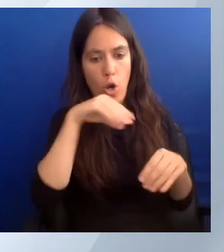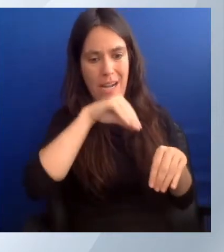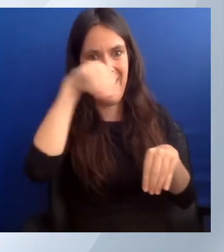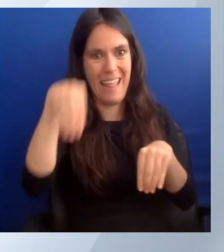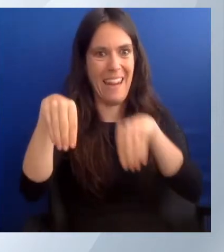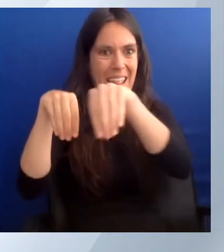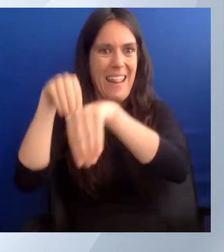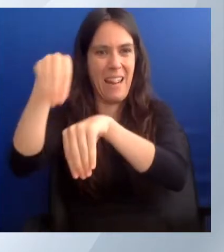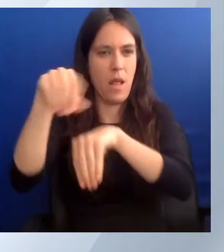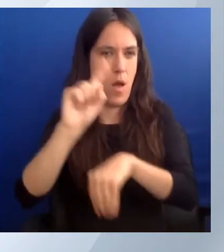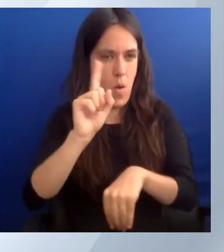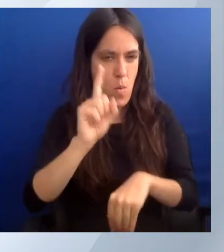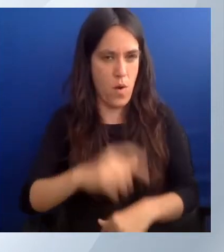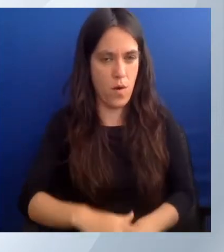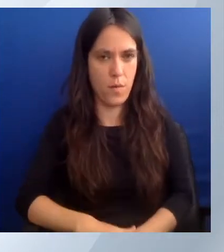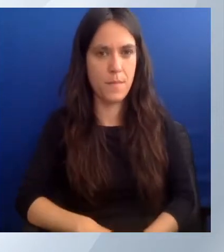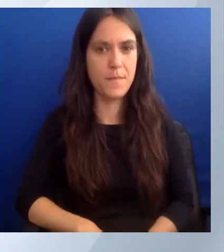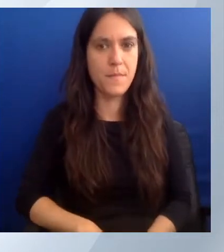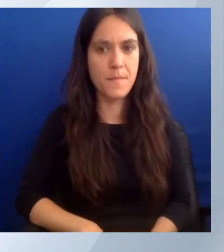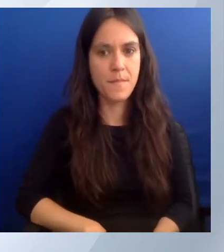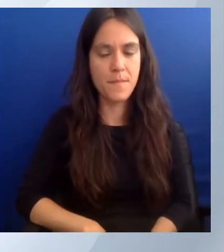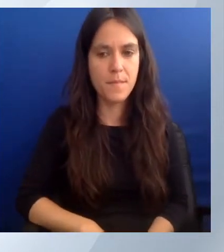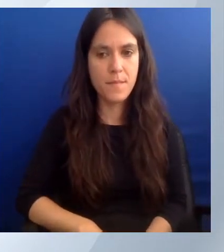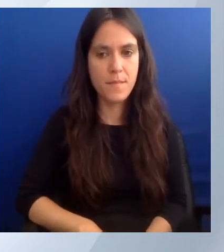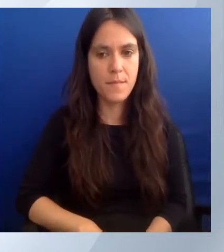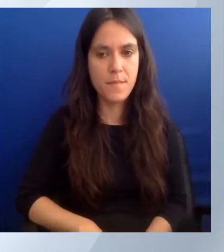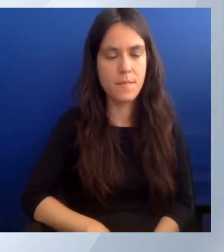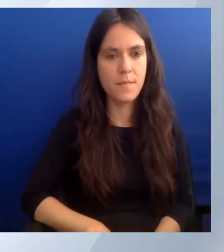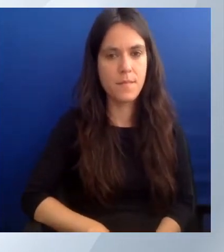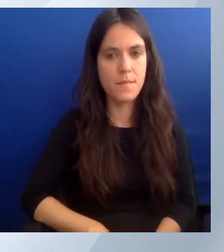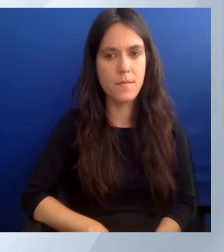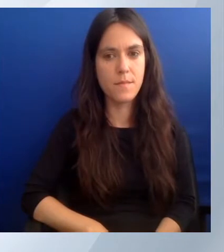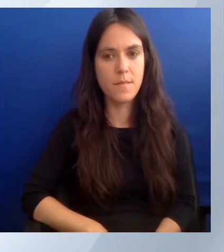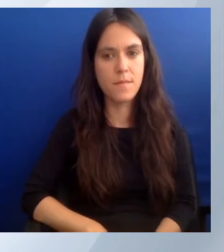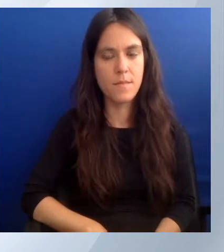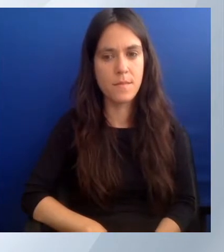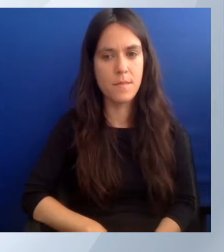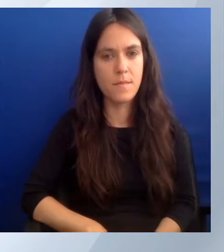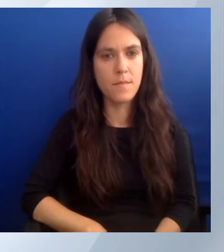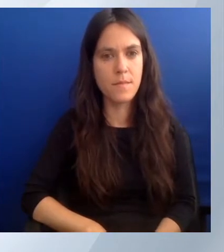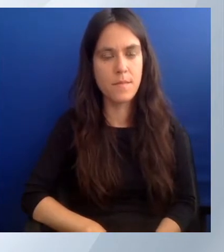We'll just review that and create it.